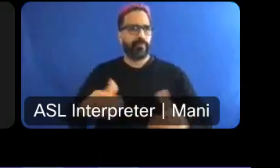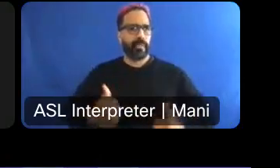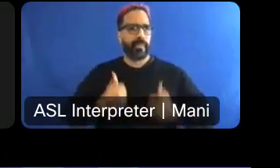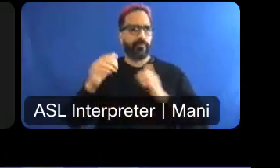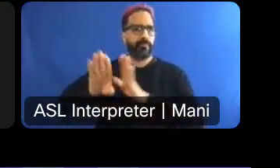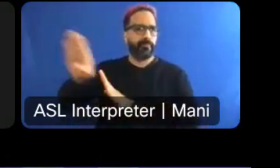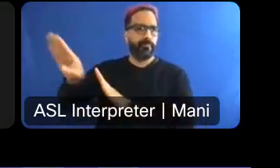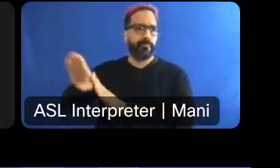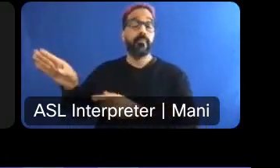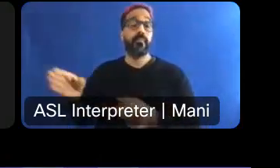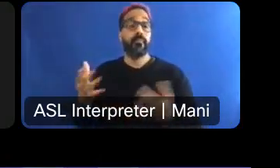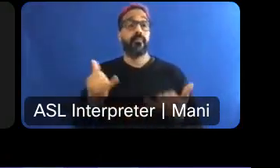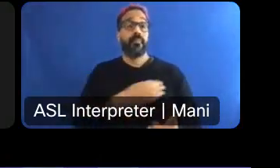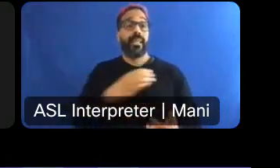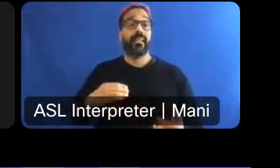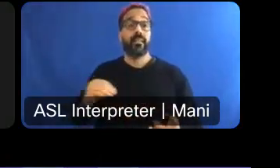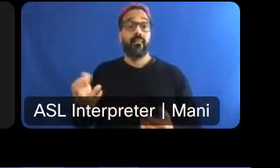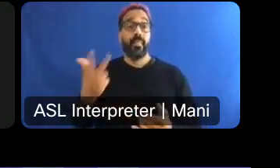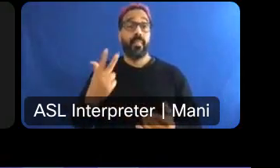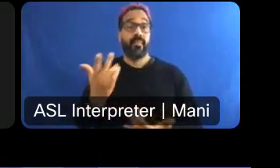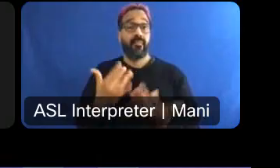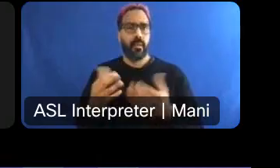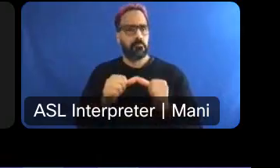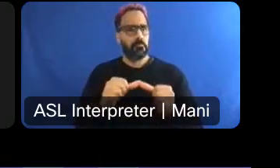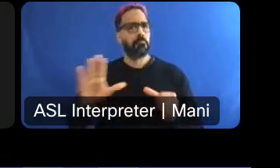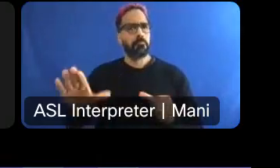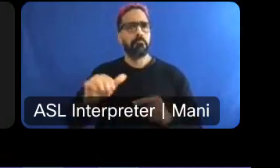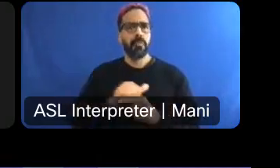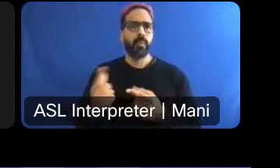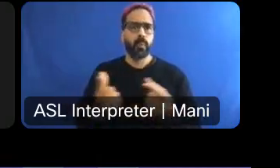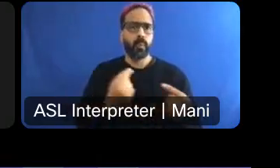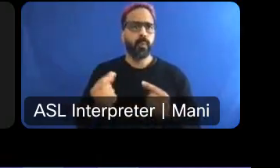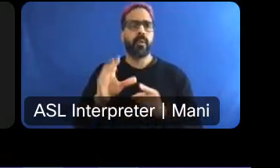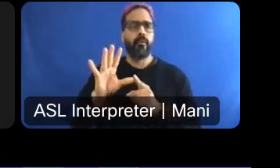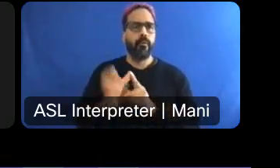of Three Fires continue their practices, cultural traditions, and speak their